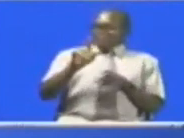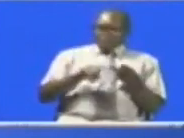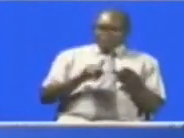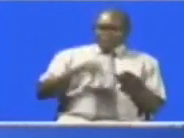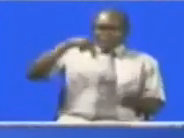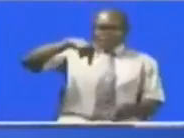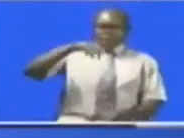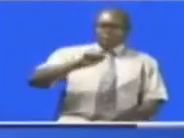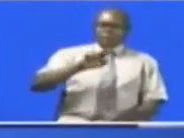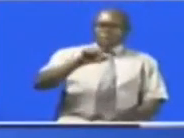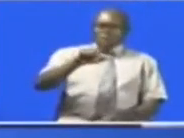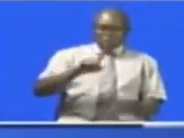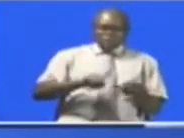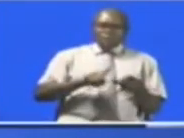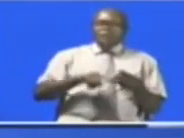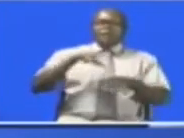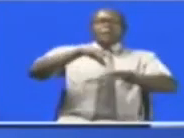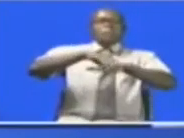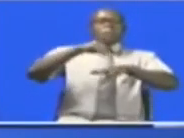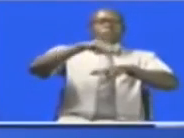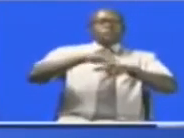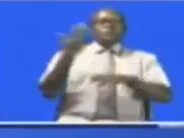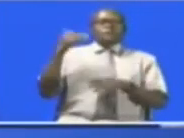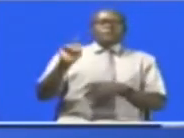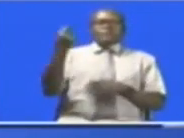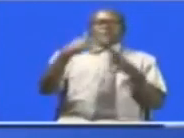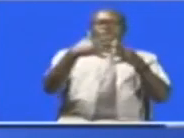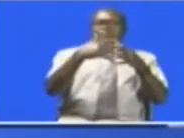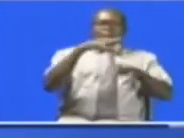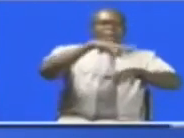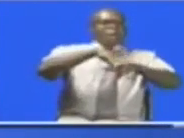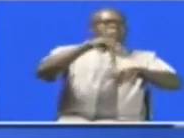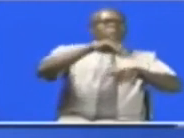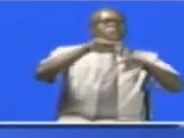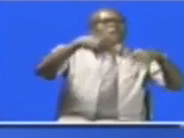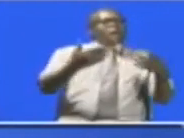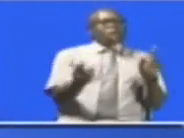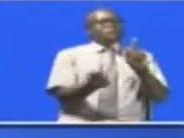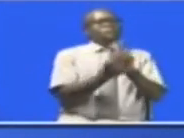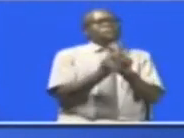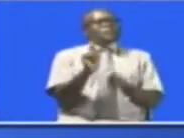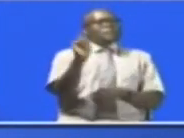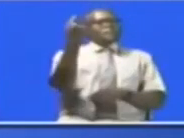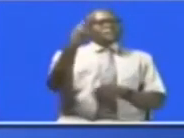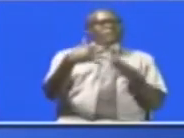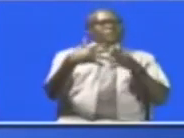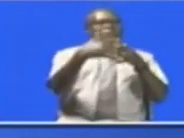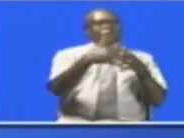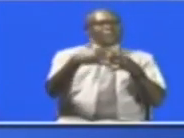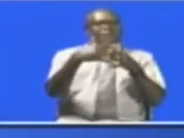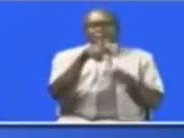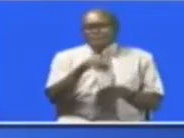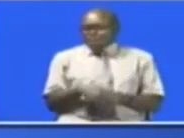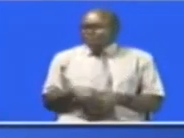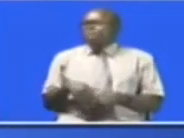you and Paul Tergat and George Bush. Yes, yes. Right yes. there. Yes, yes, yes. Yeah, how was it meeting a president of